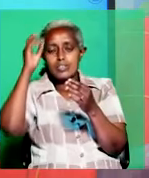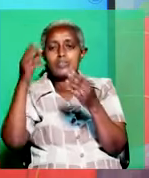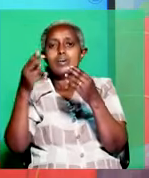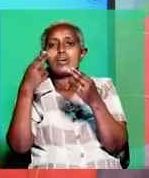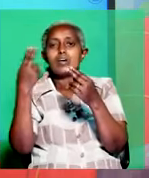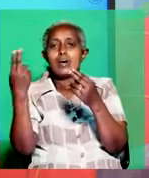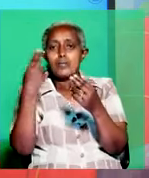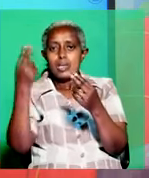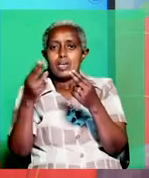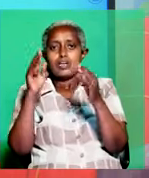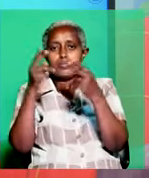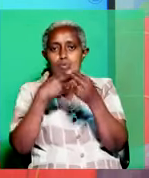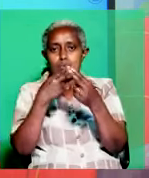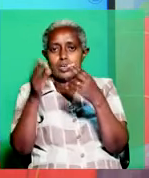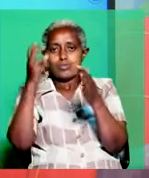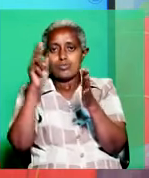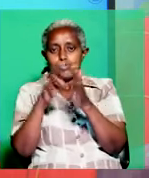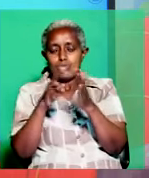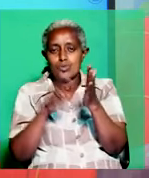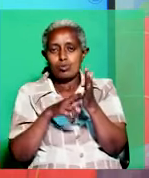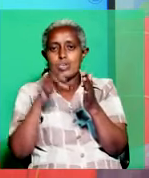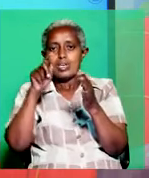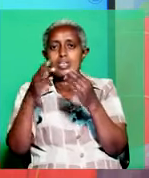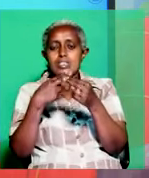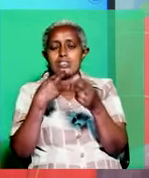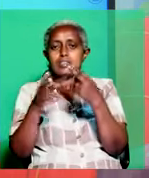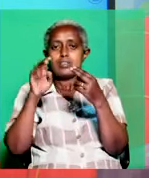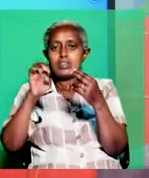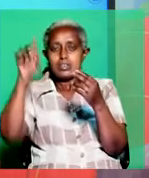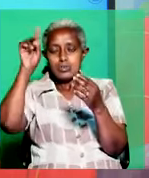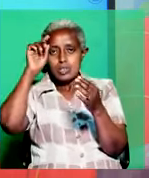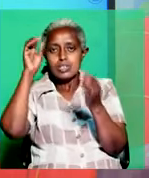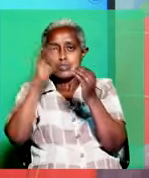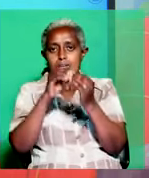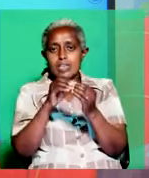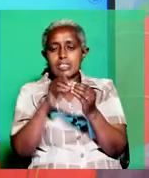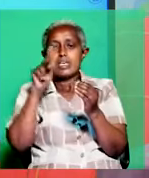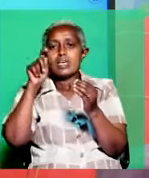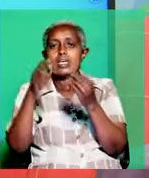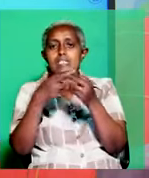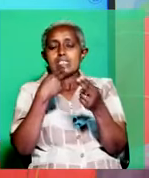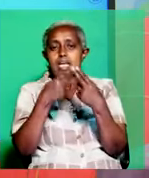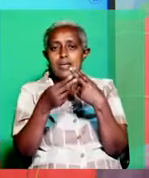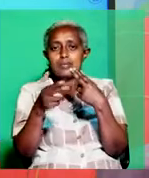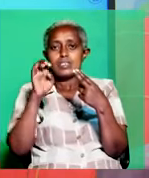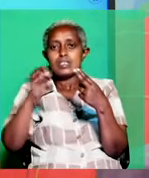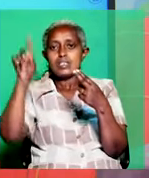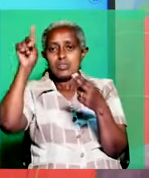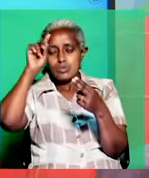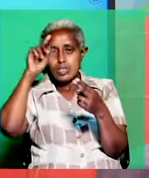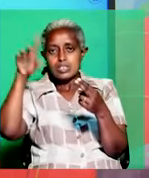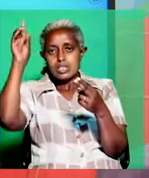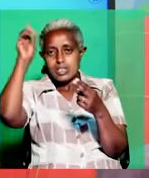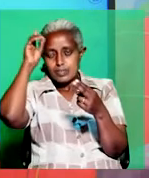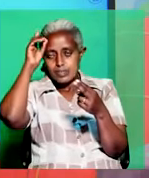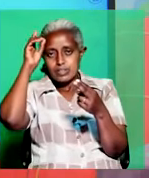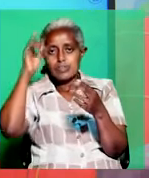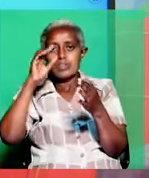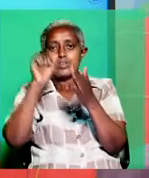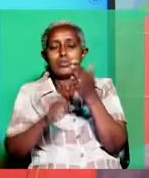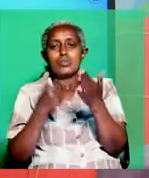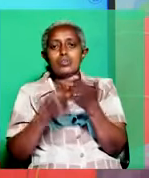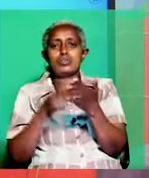rule, x derivative times e raised to x plus x times e raised to x derivative. So